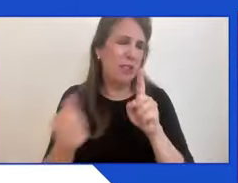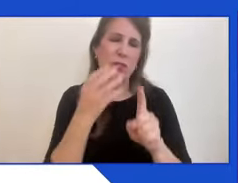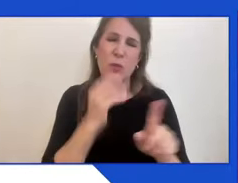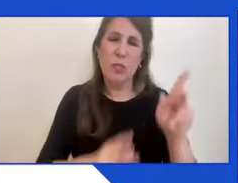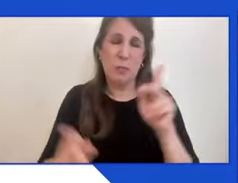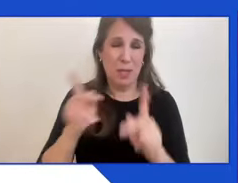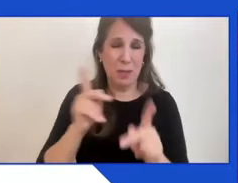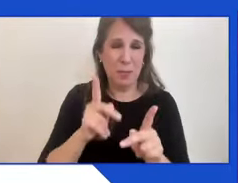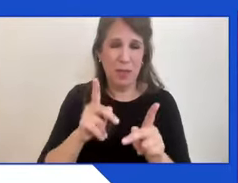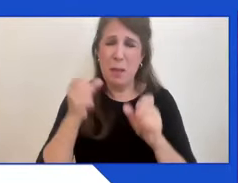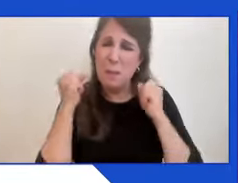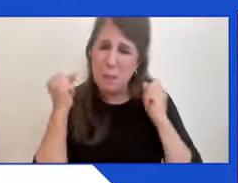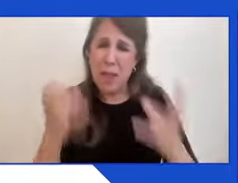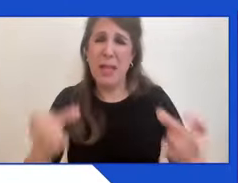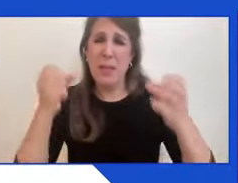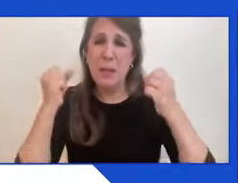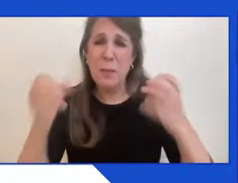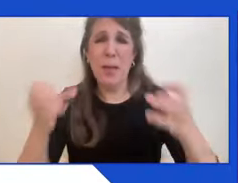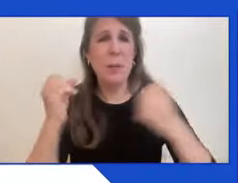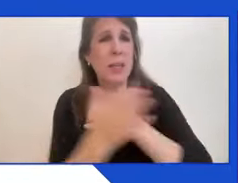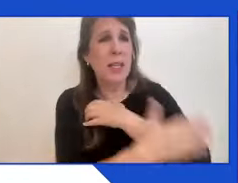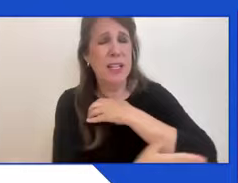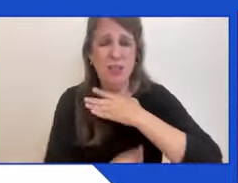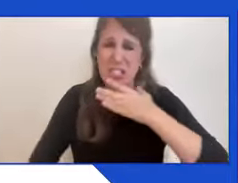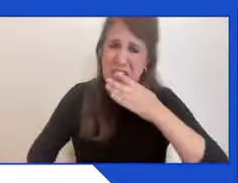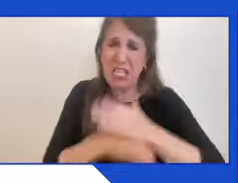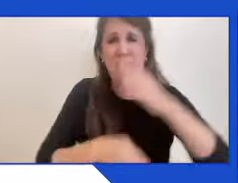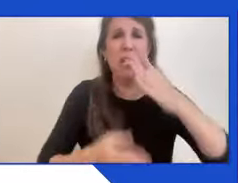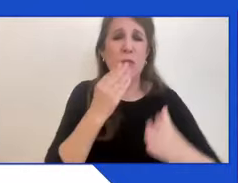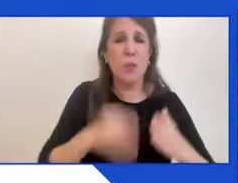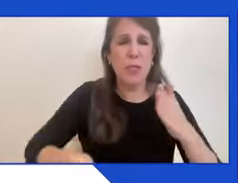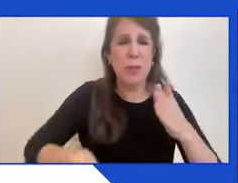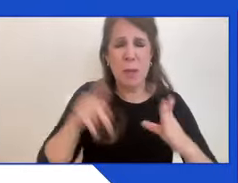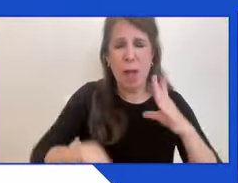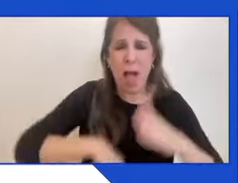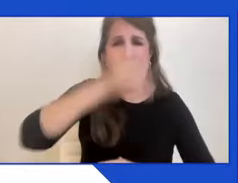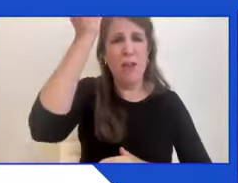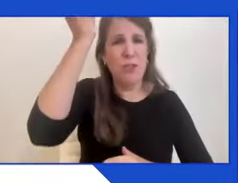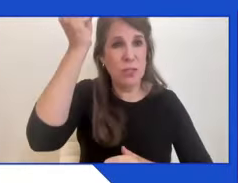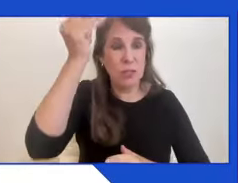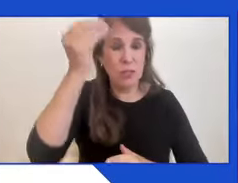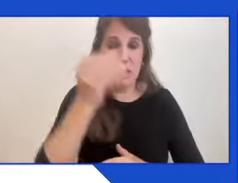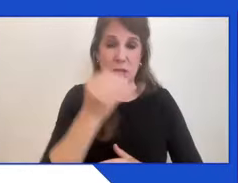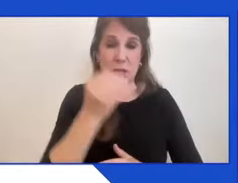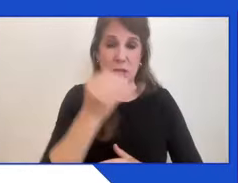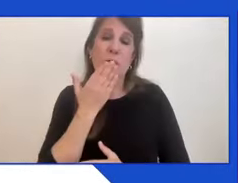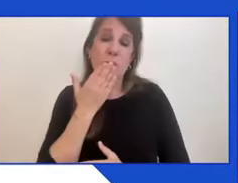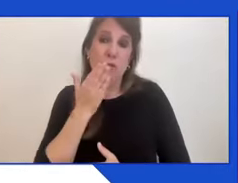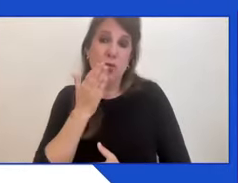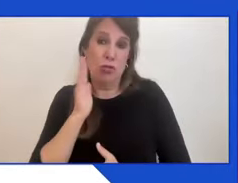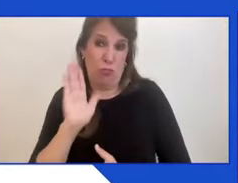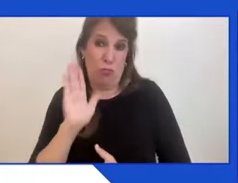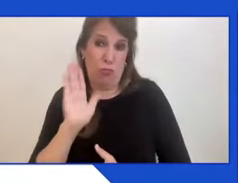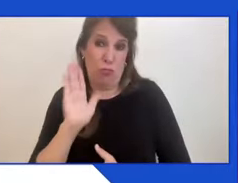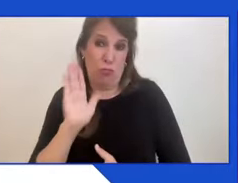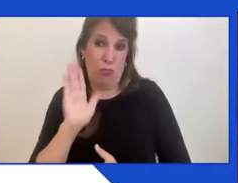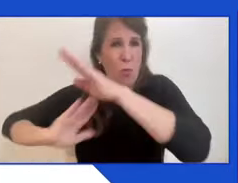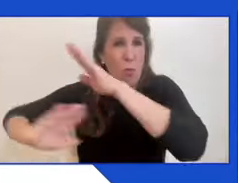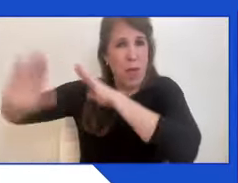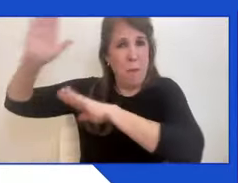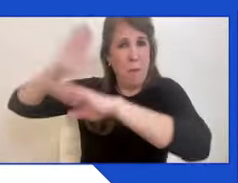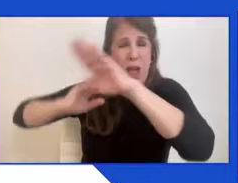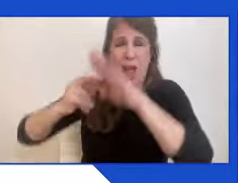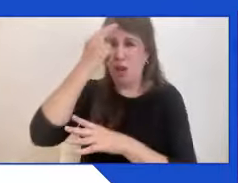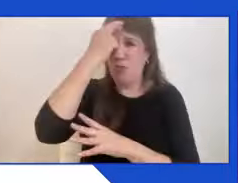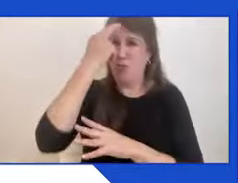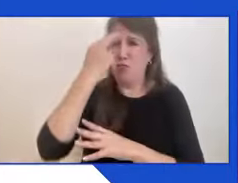country. The Jewish people were violently expelled from Jerusalem by the Roman Empire. The Jewish people